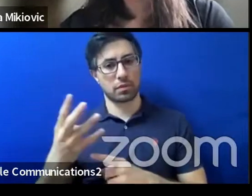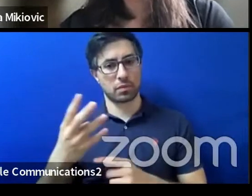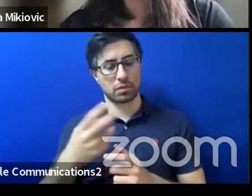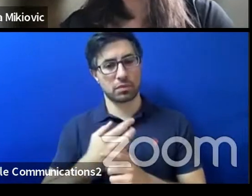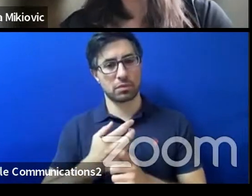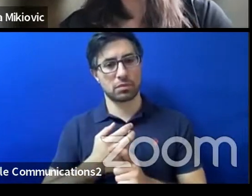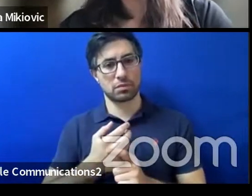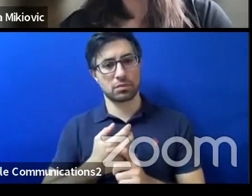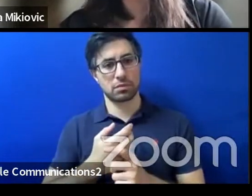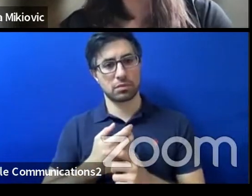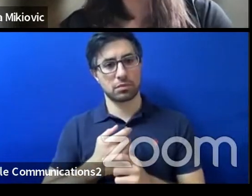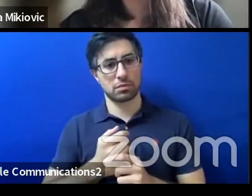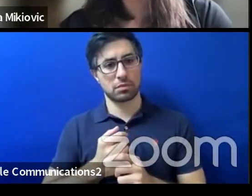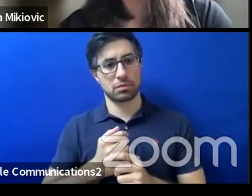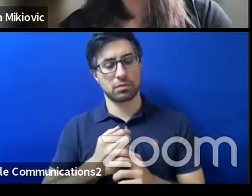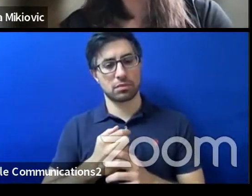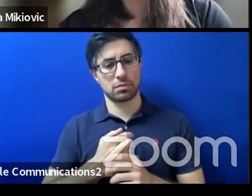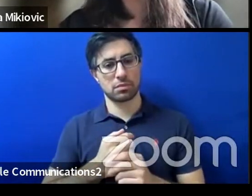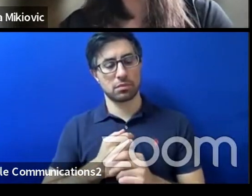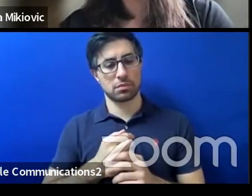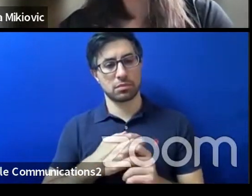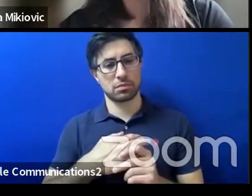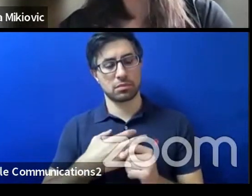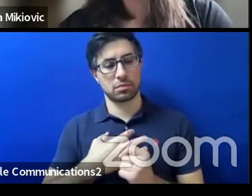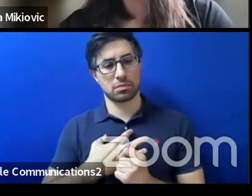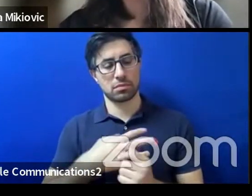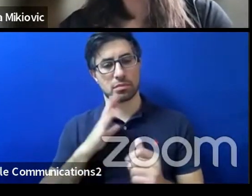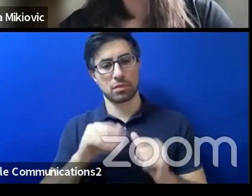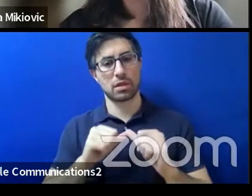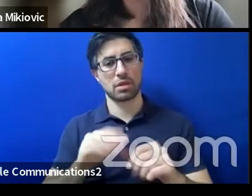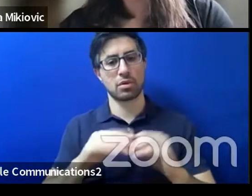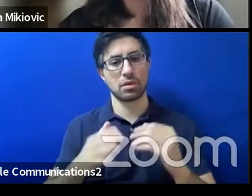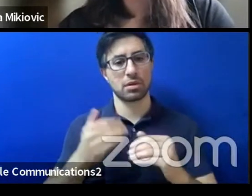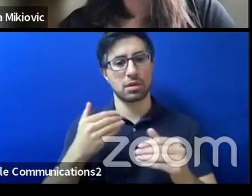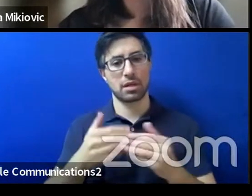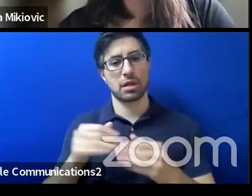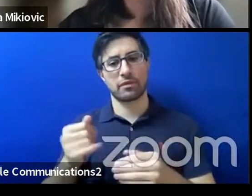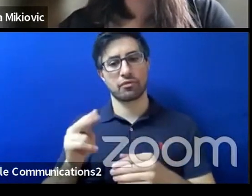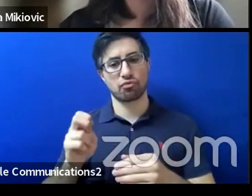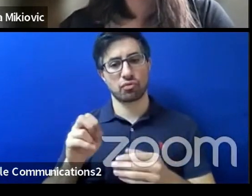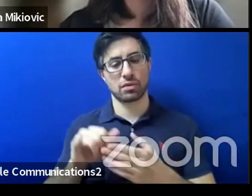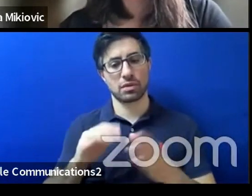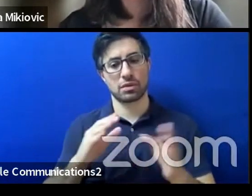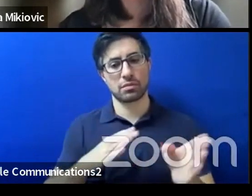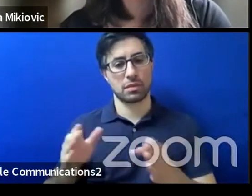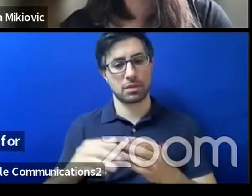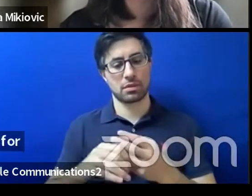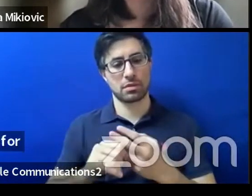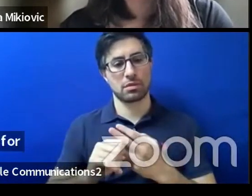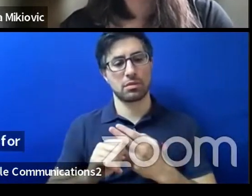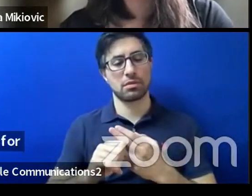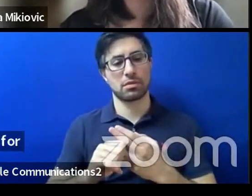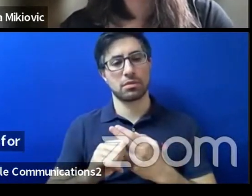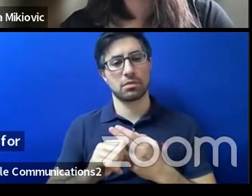and we're going to continue till nearly the end of June. That's our plan. So that